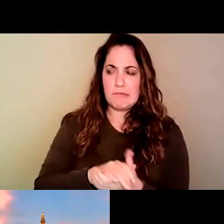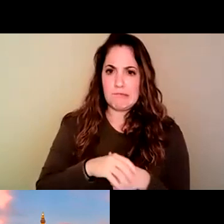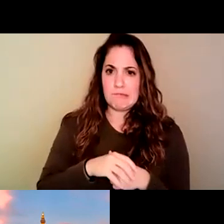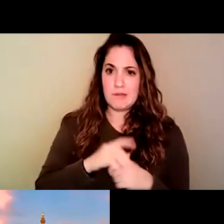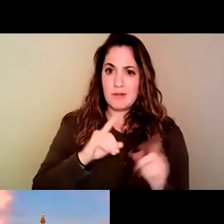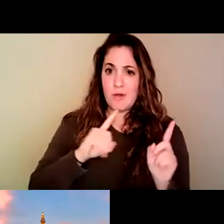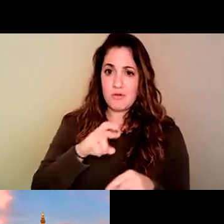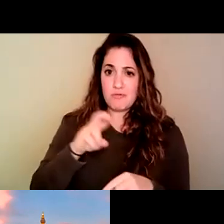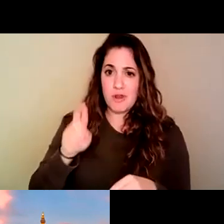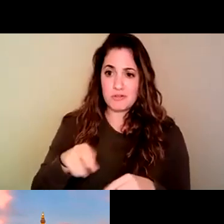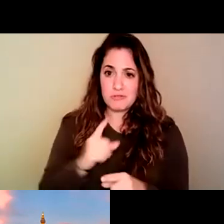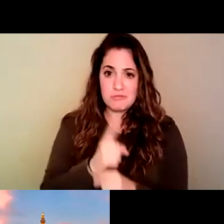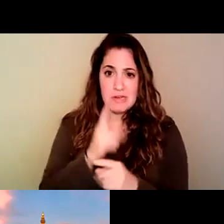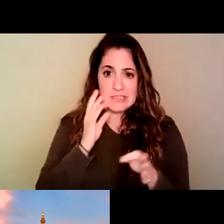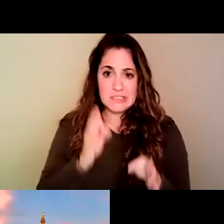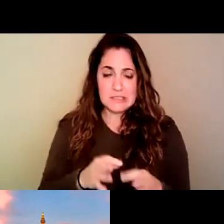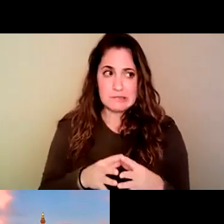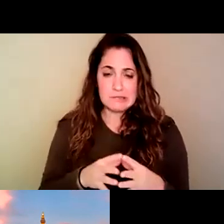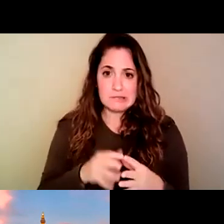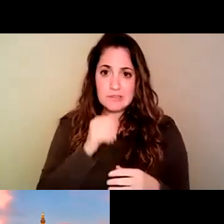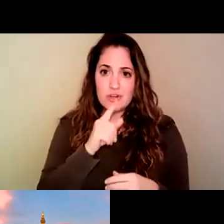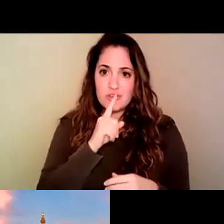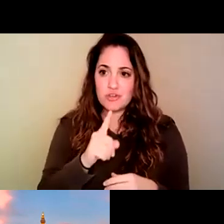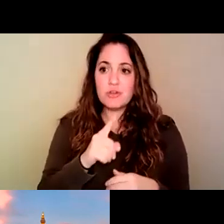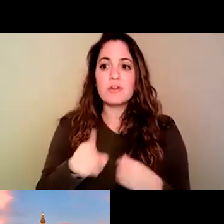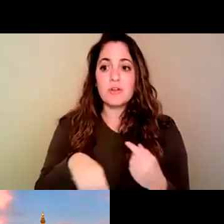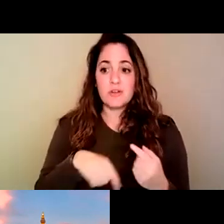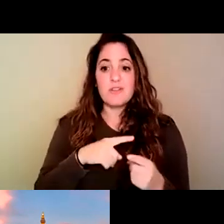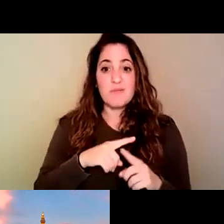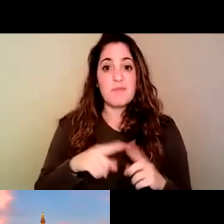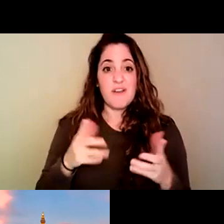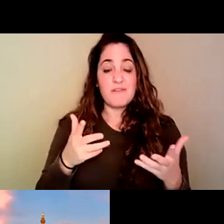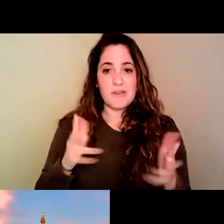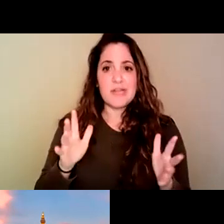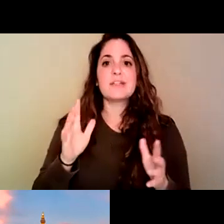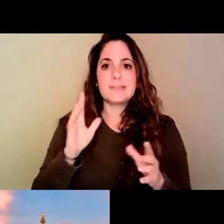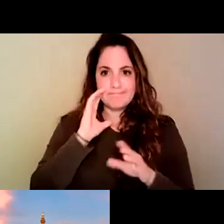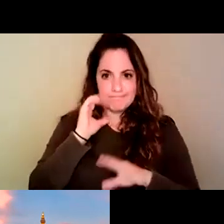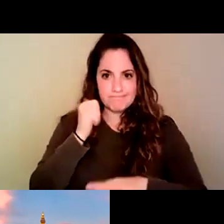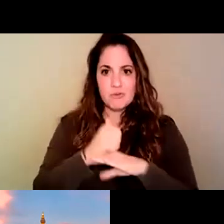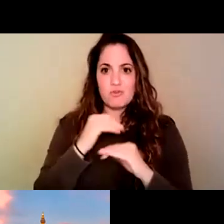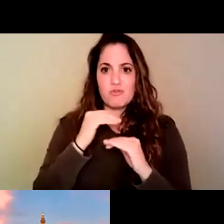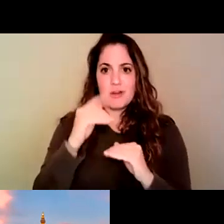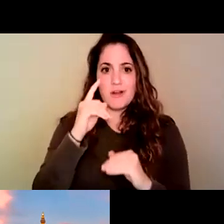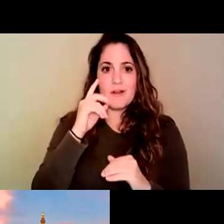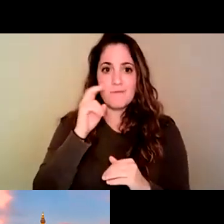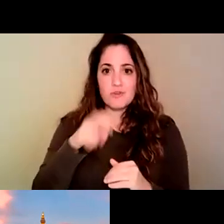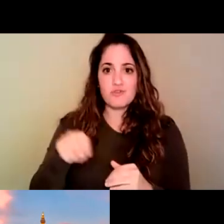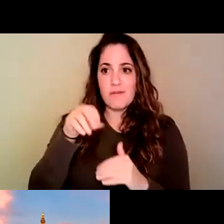decision. But they also shortly after had started put in travel restrictions into New York.